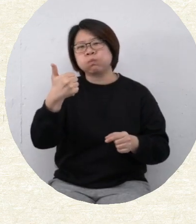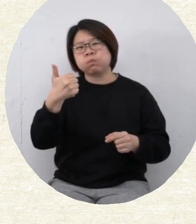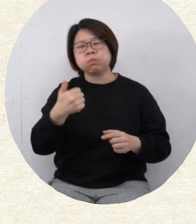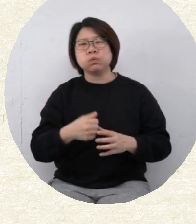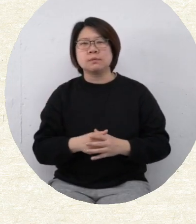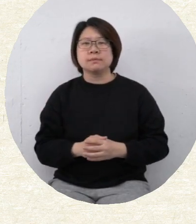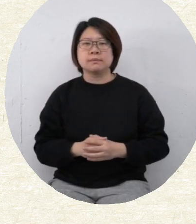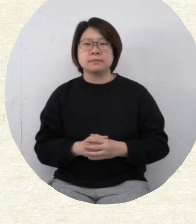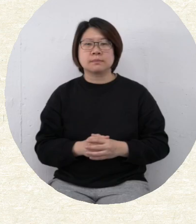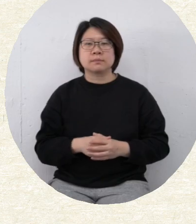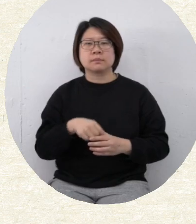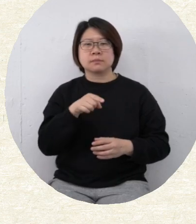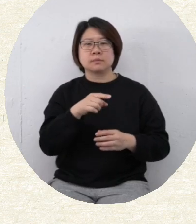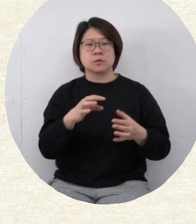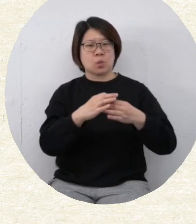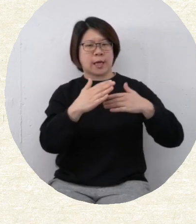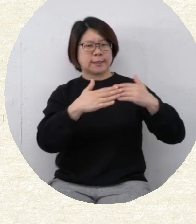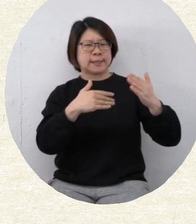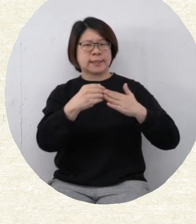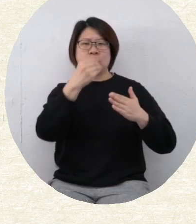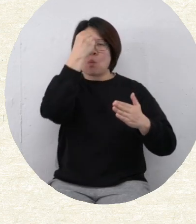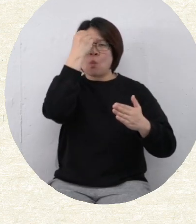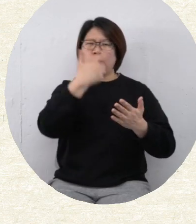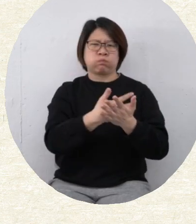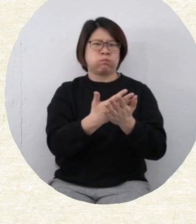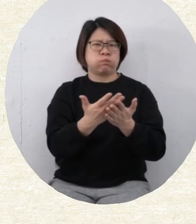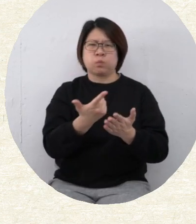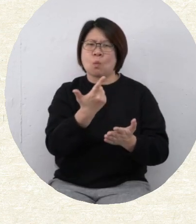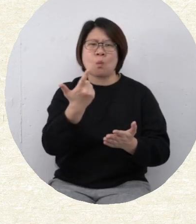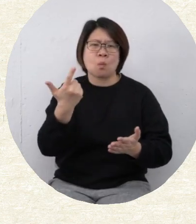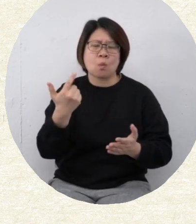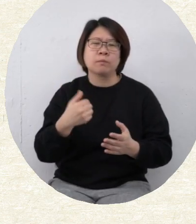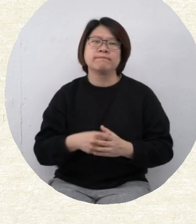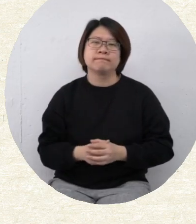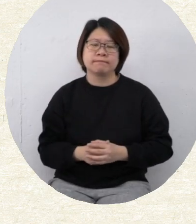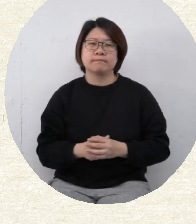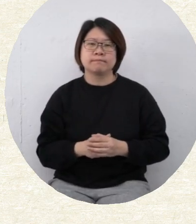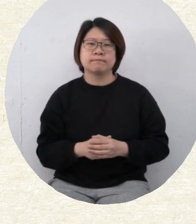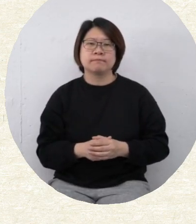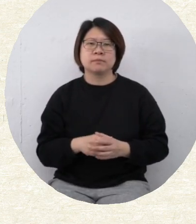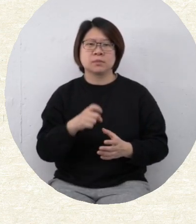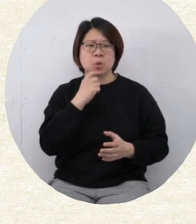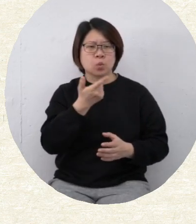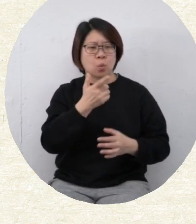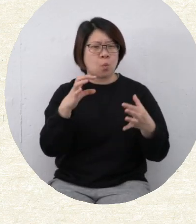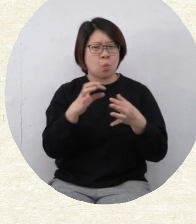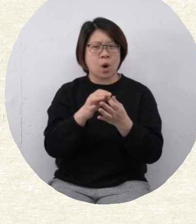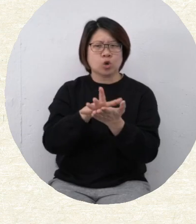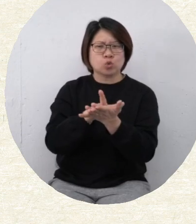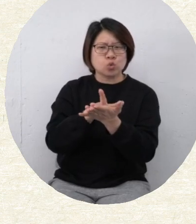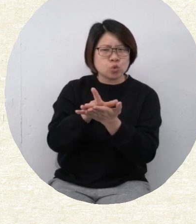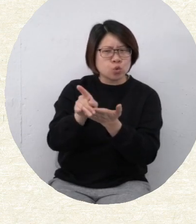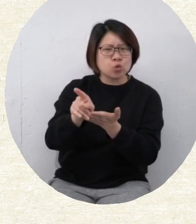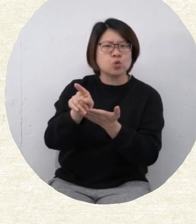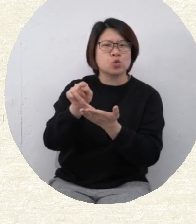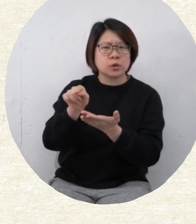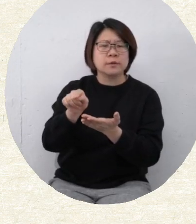learned. And, you know, we learned everything, you know, from relief, etching,